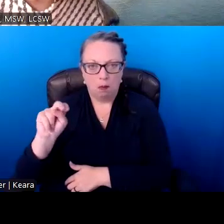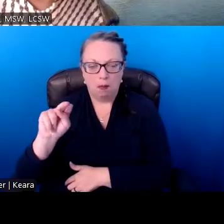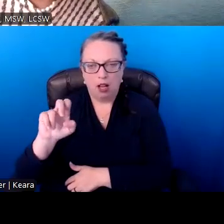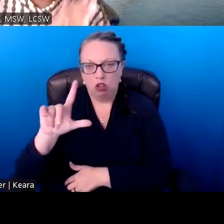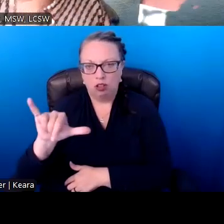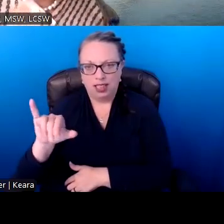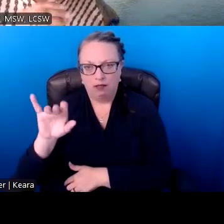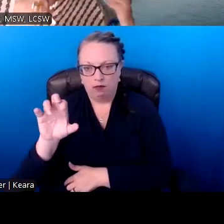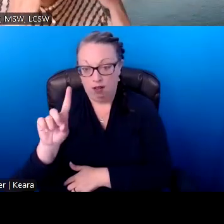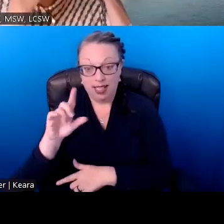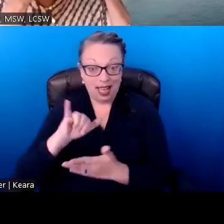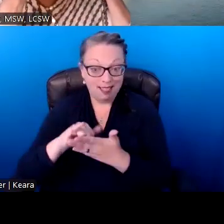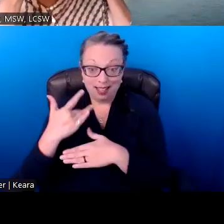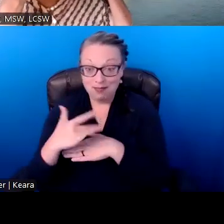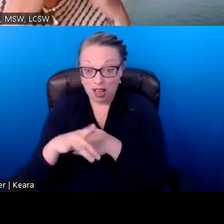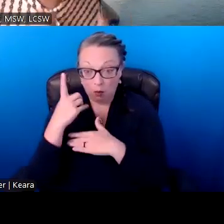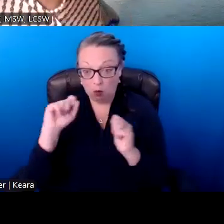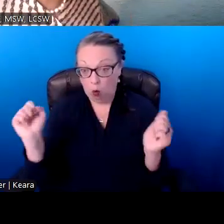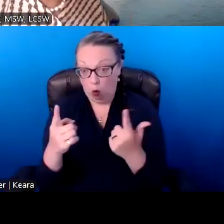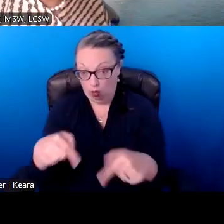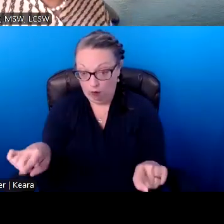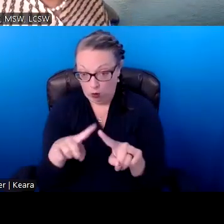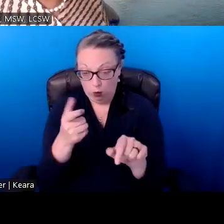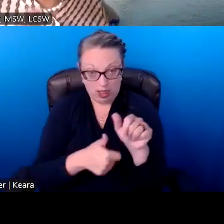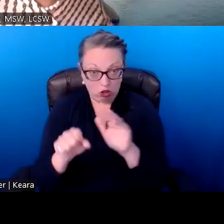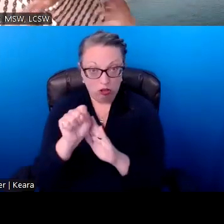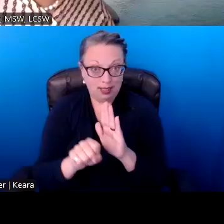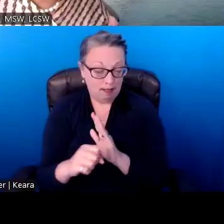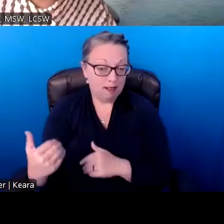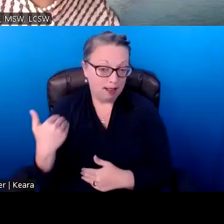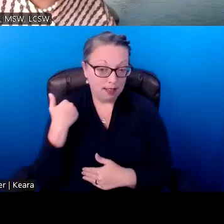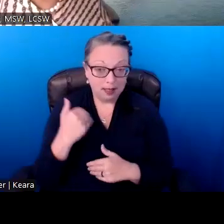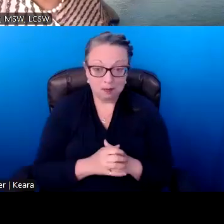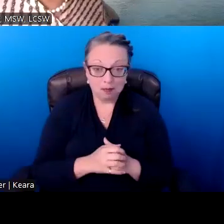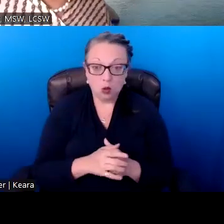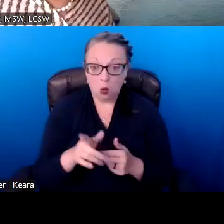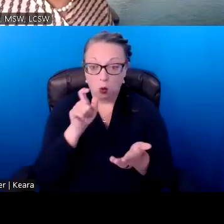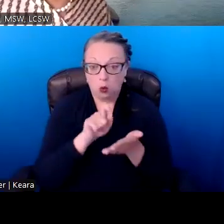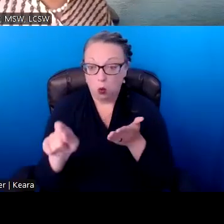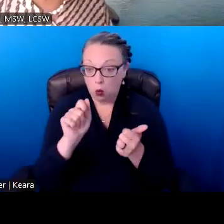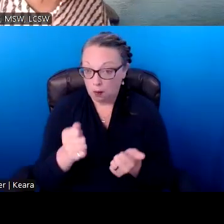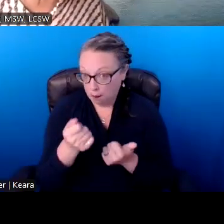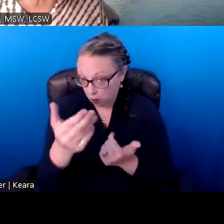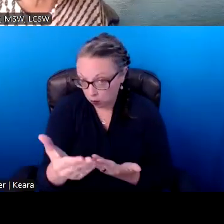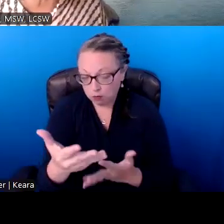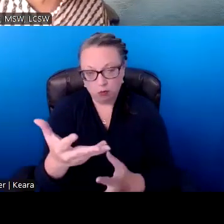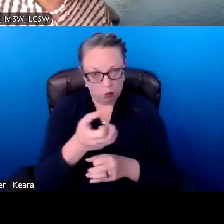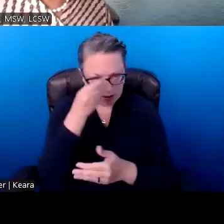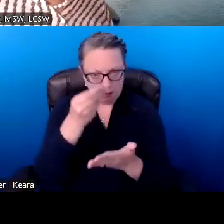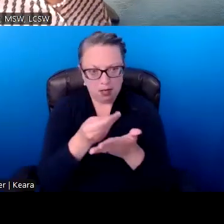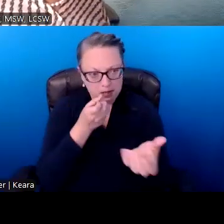to all of you in each of your state has. So we wrote a proposal and we got funded by the civil penalty